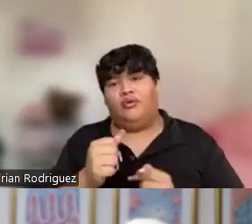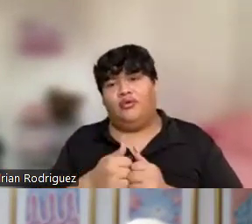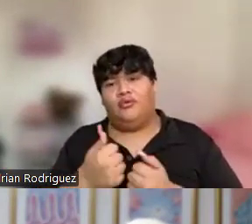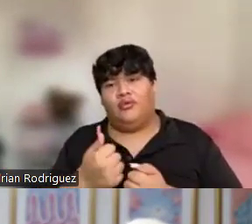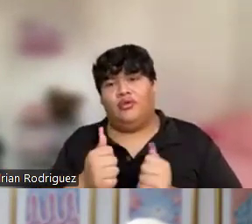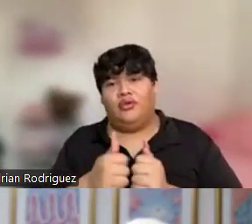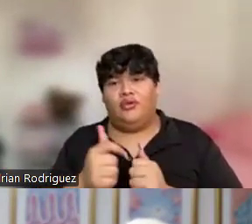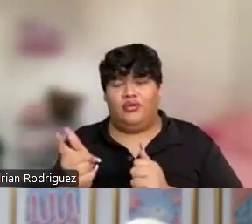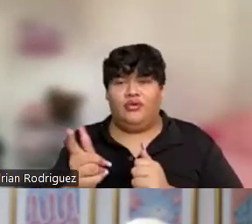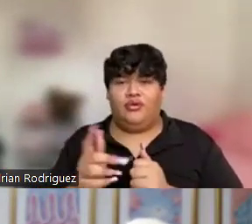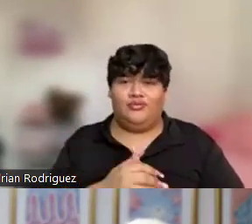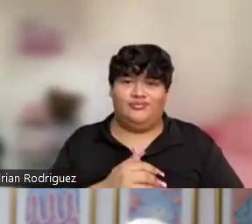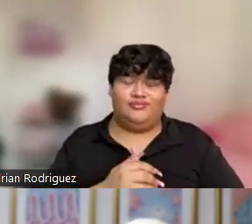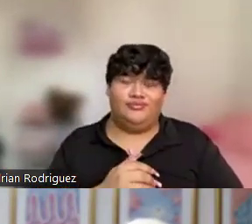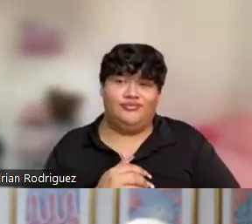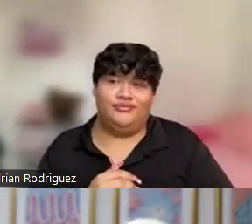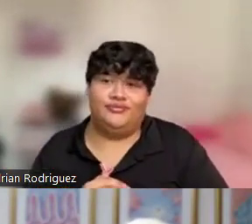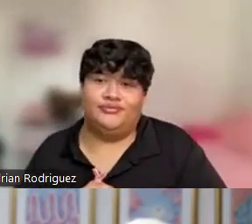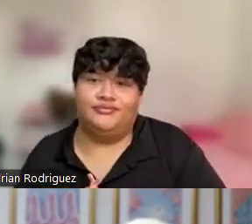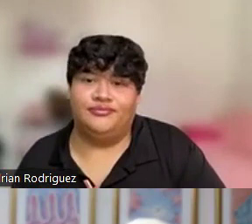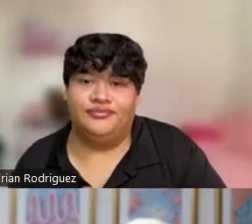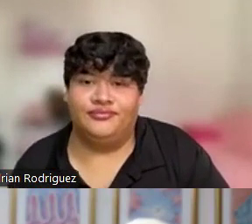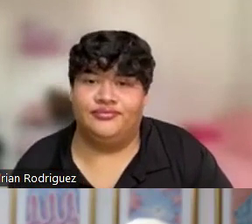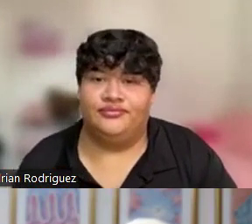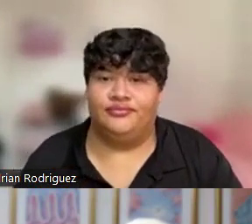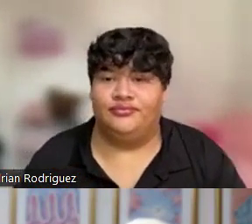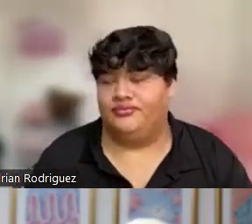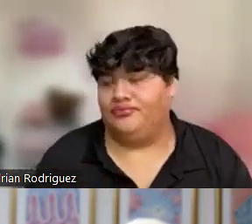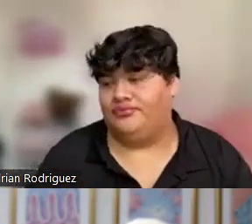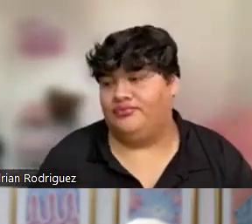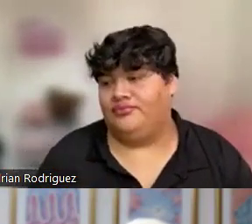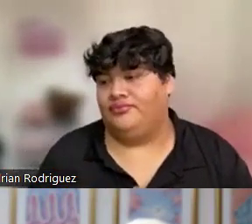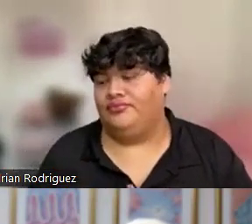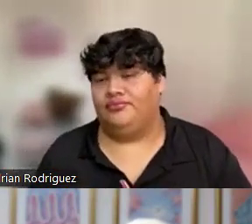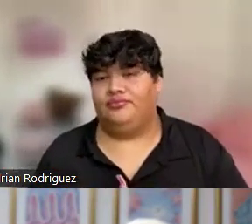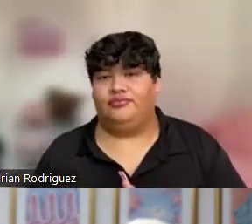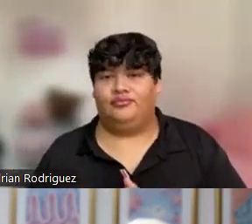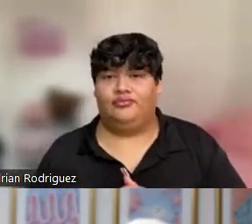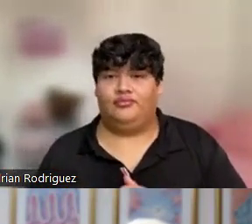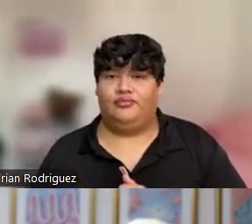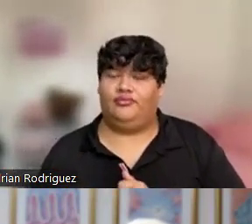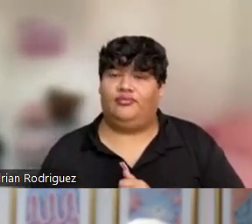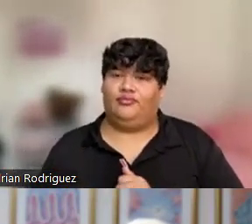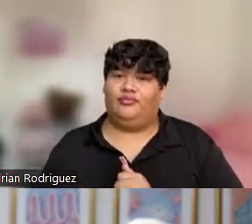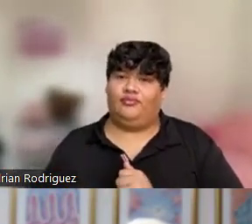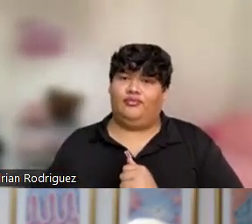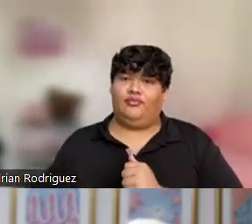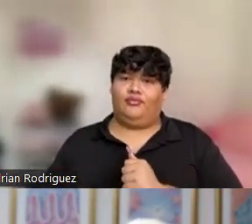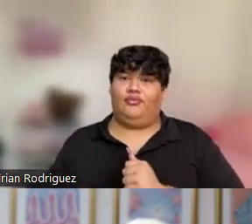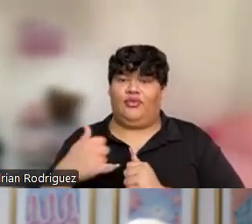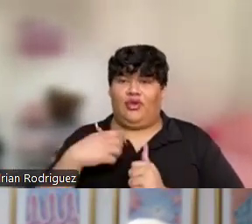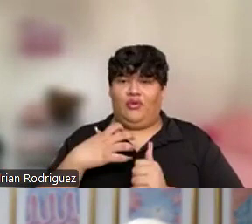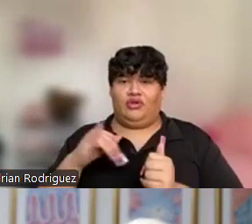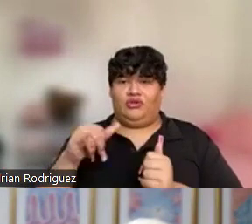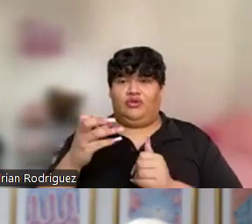the group would be. I wonder if Anna. I think we could ask Anna, and I wish Jarman was still here. I think